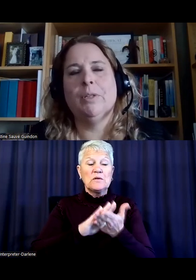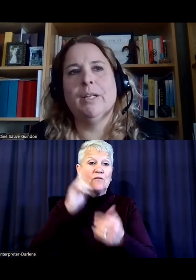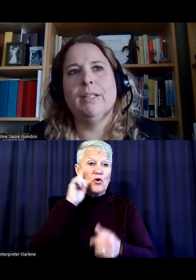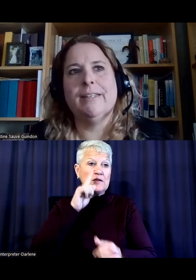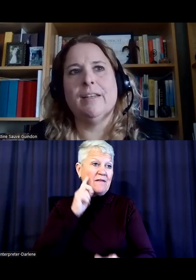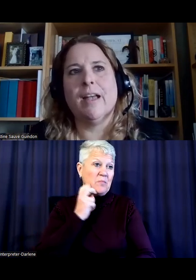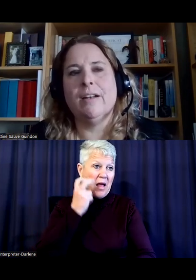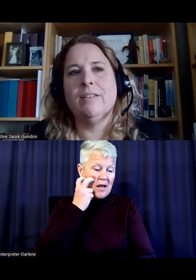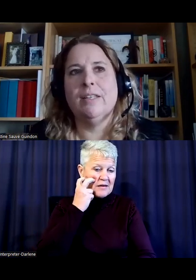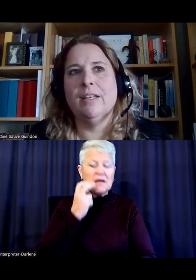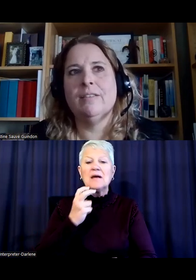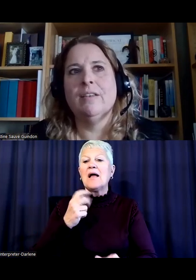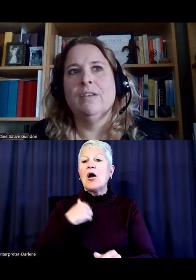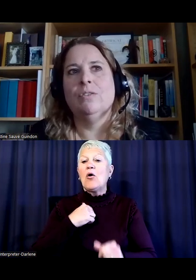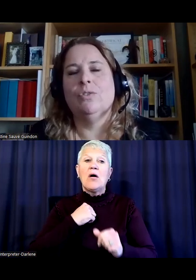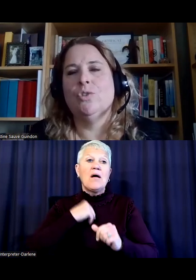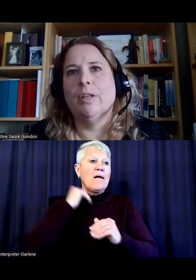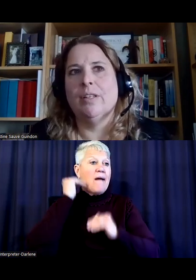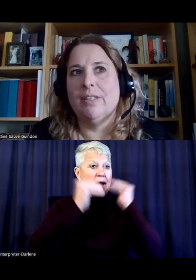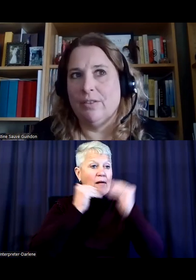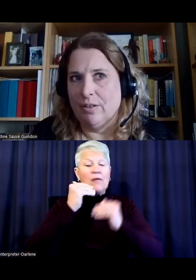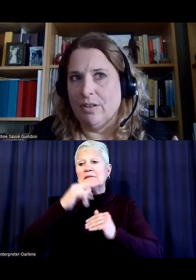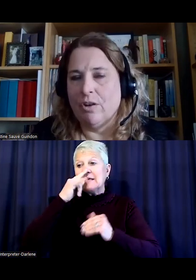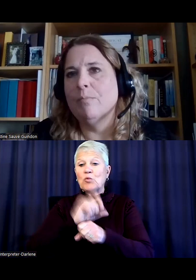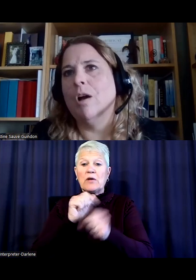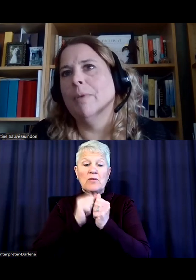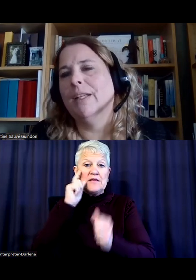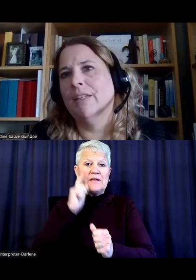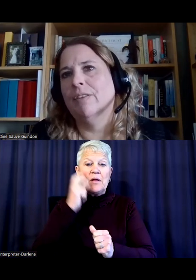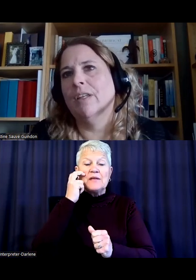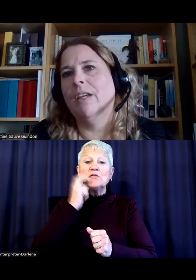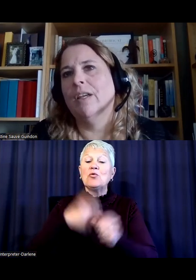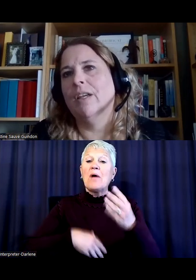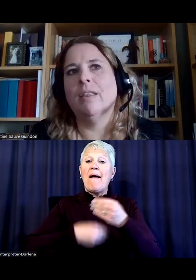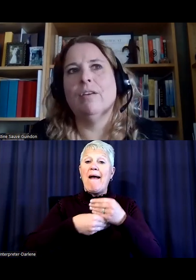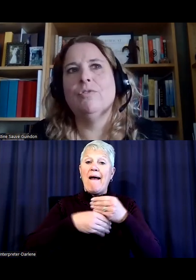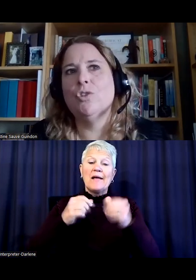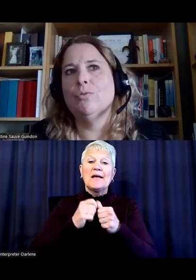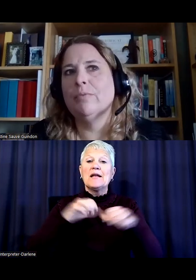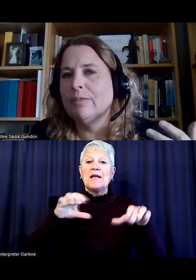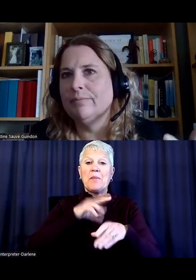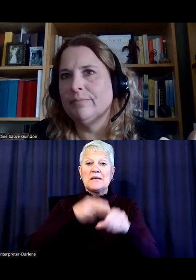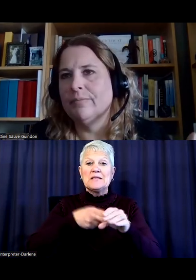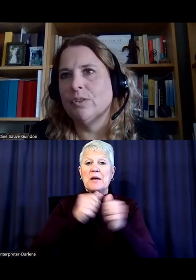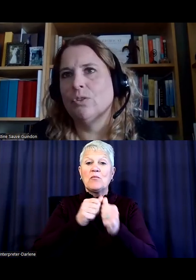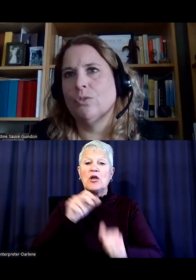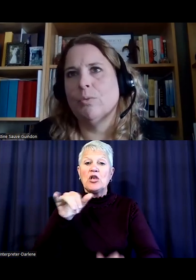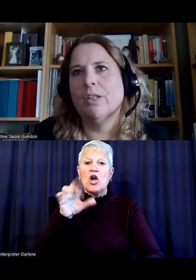with Deafblind adults and kids to join in the yarn bombing activity in the month of June